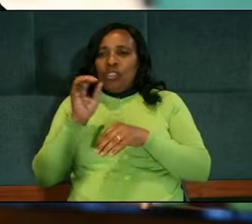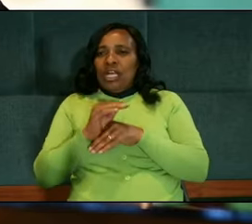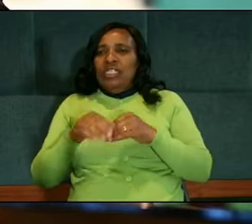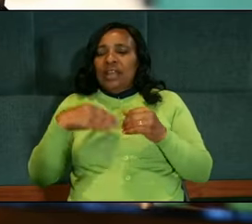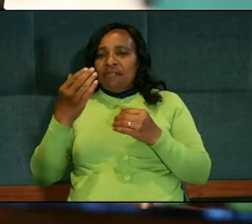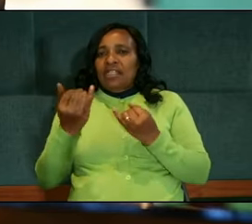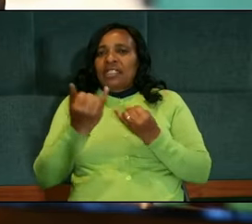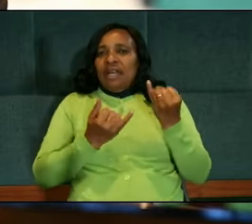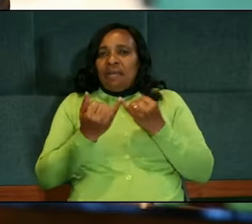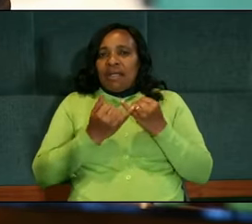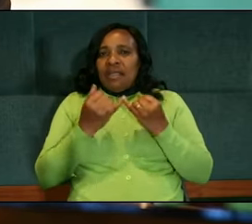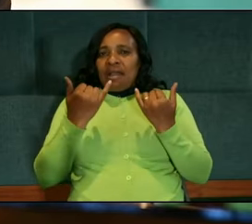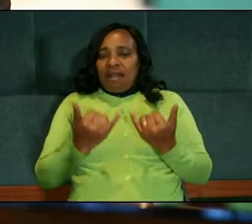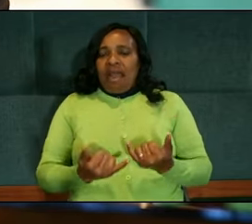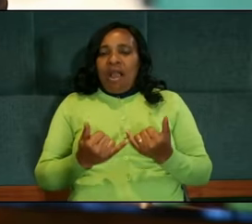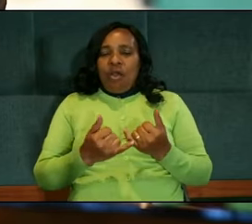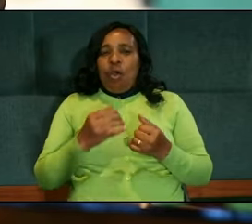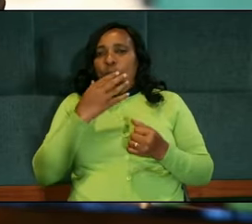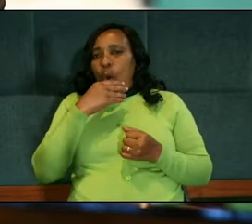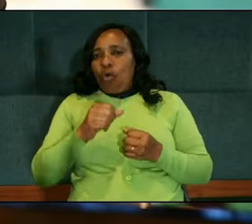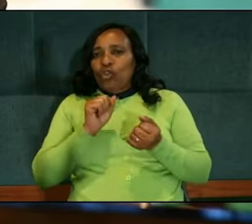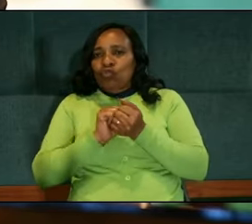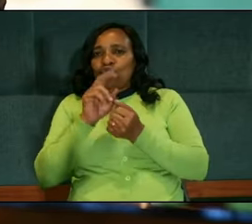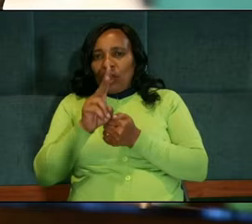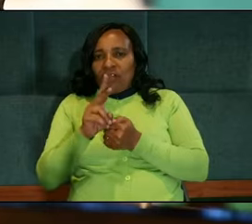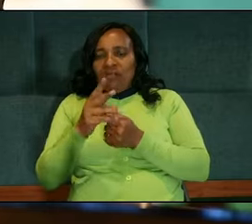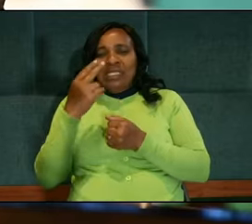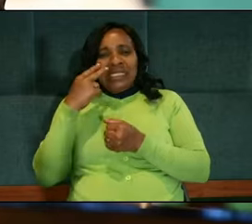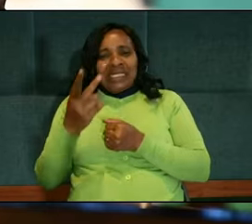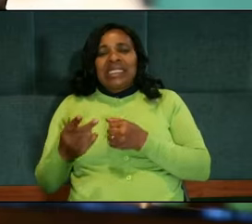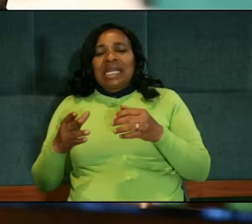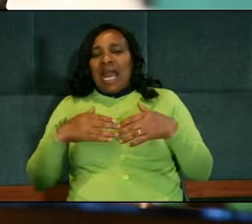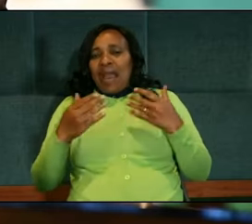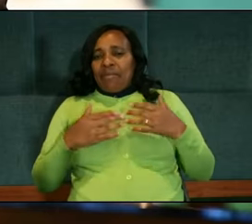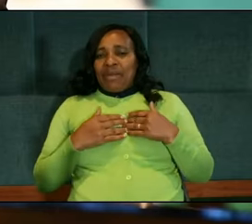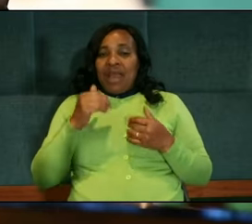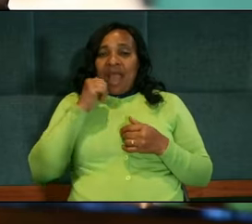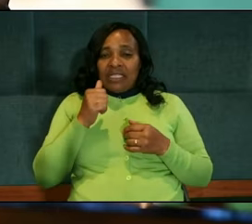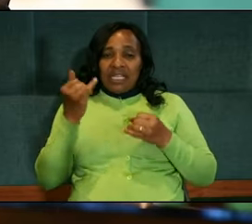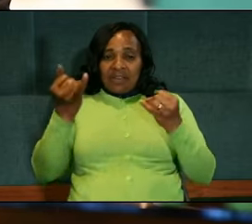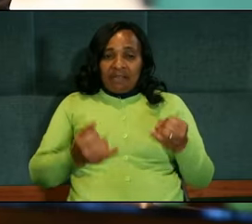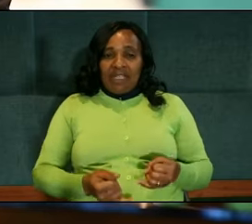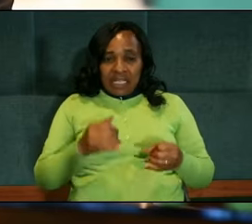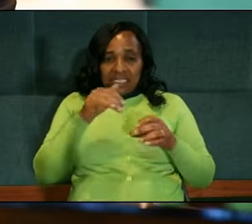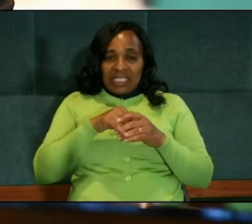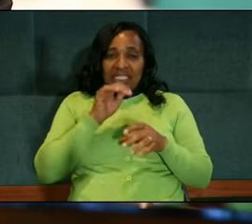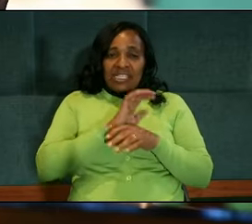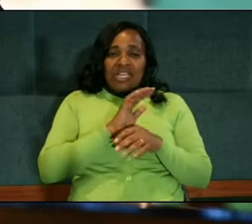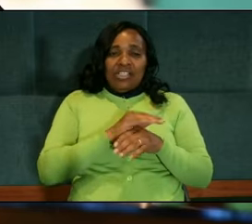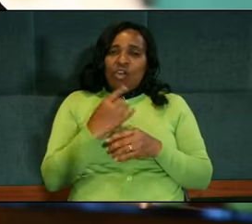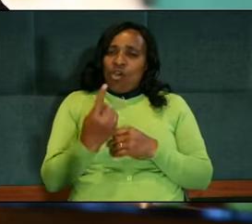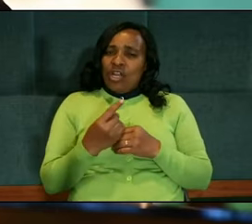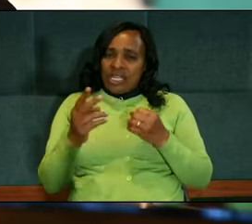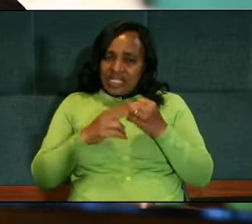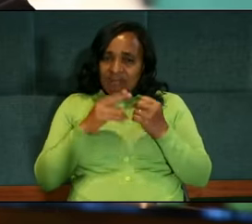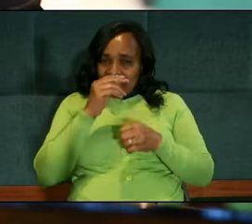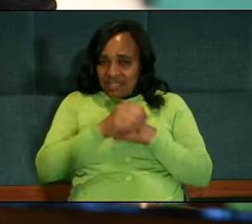Sabbath. Elliot is now 12 years old, and he is so happy that Auntie invited him to church when he was only